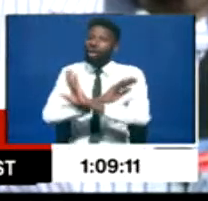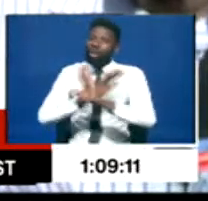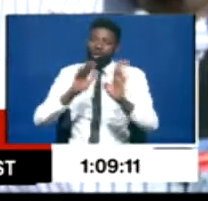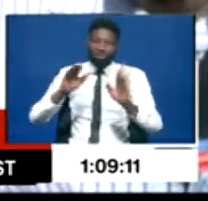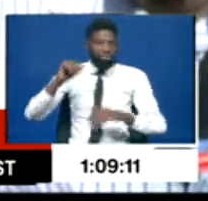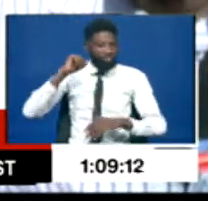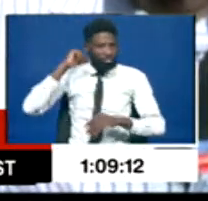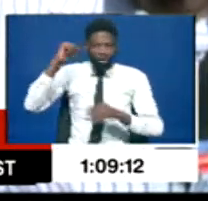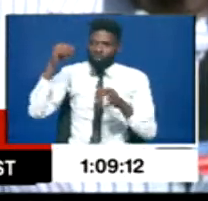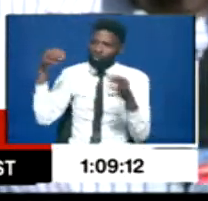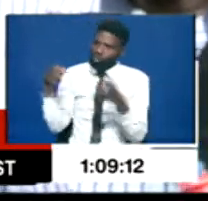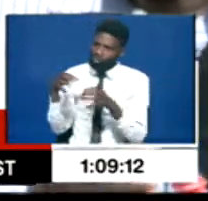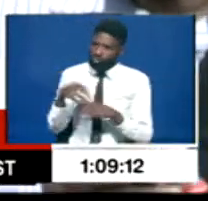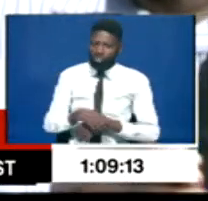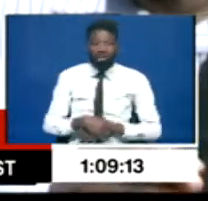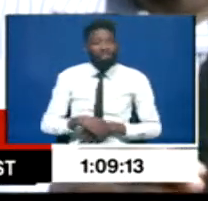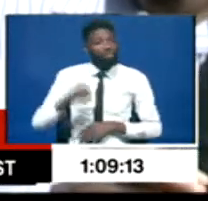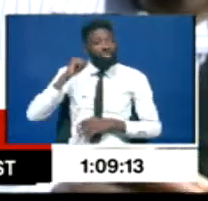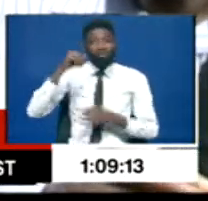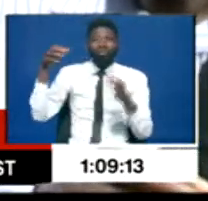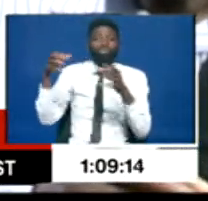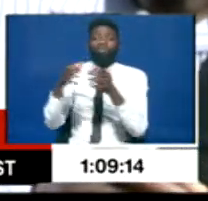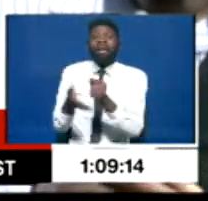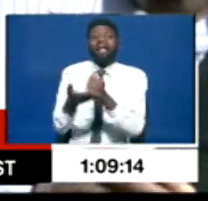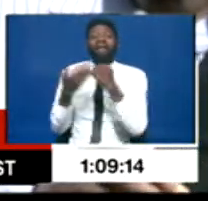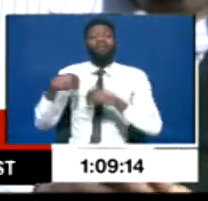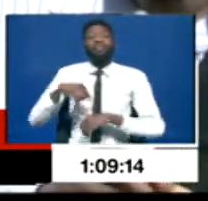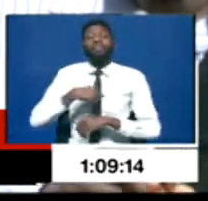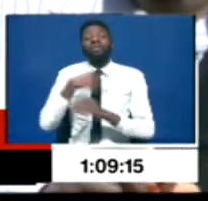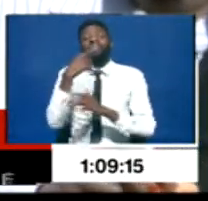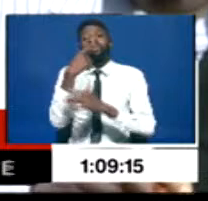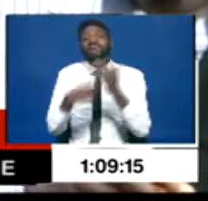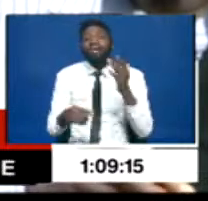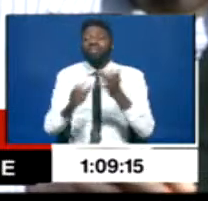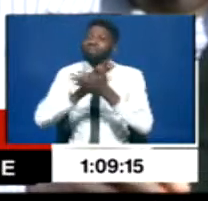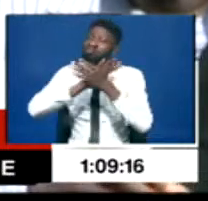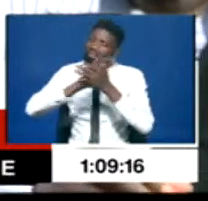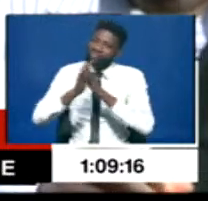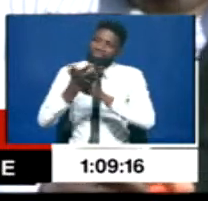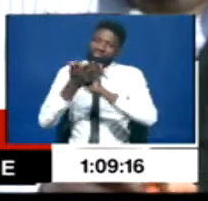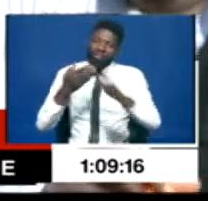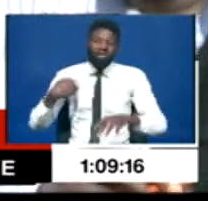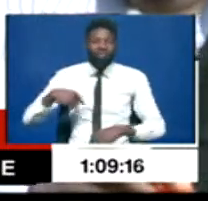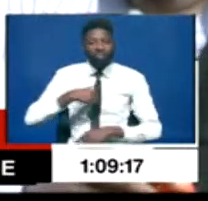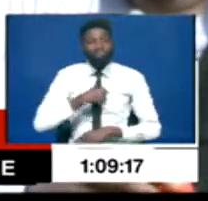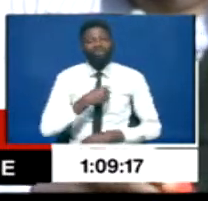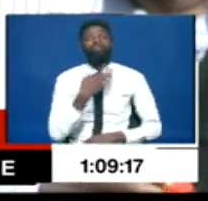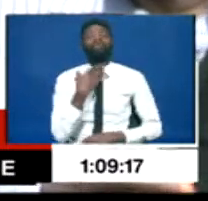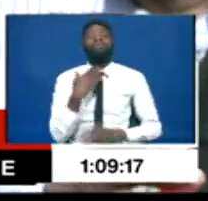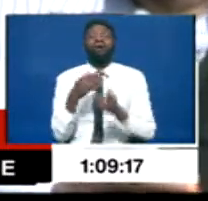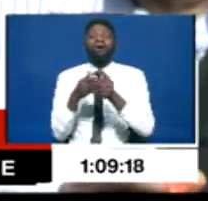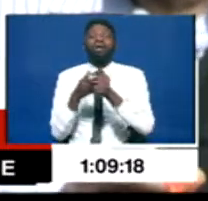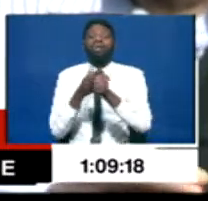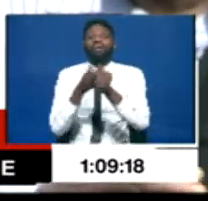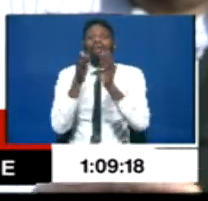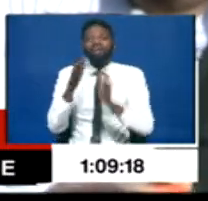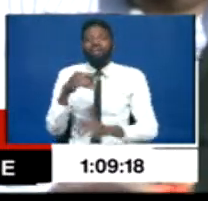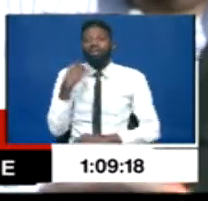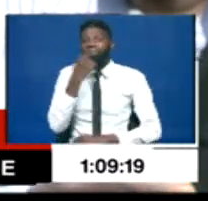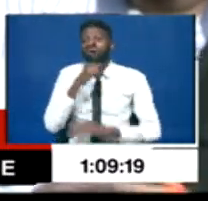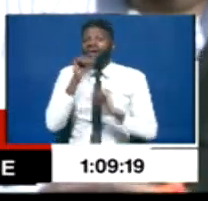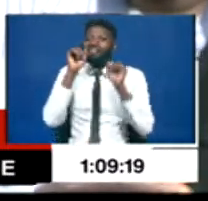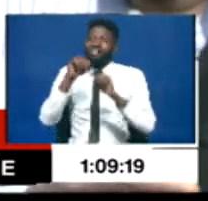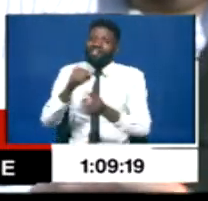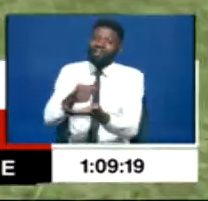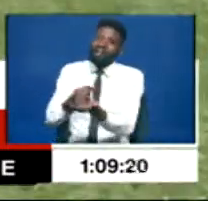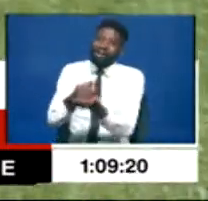chama imetujengea South Kanyamkago. Ndio sababu tunataka kiongozi ambaye atatusaidia kwa maendeleo yetu, ili